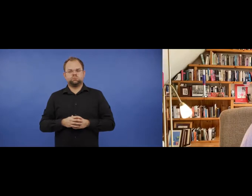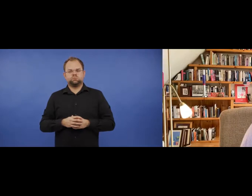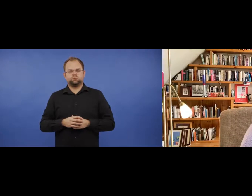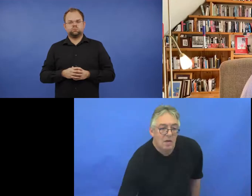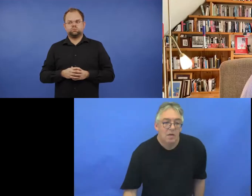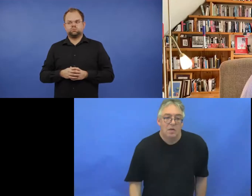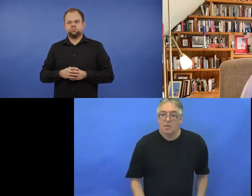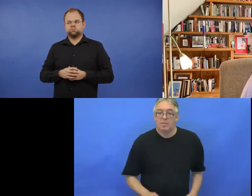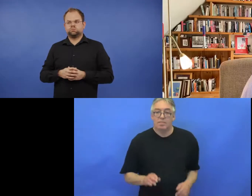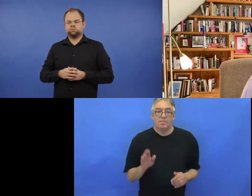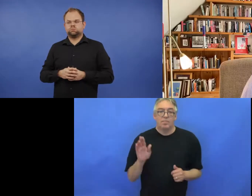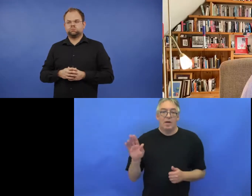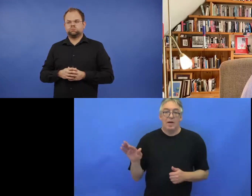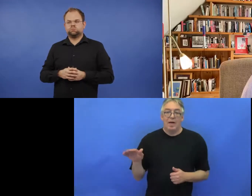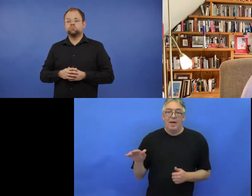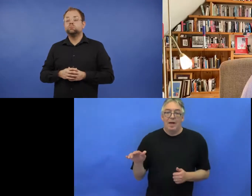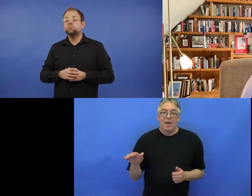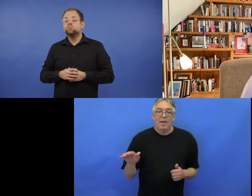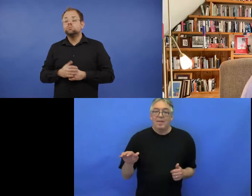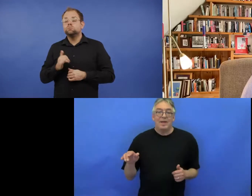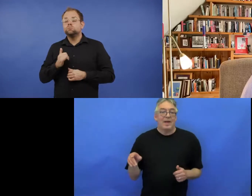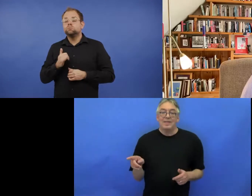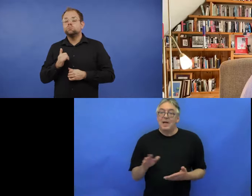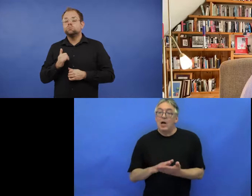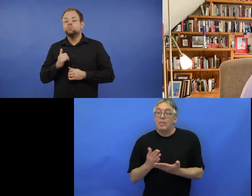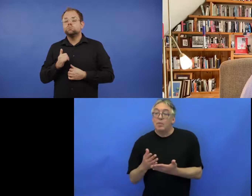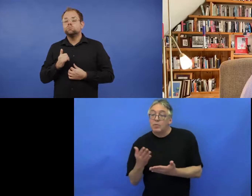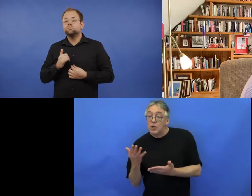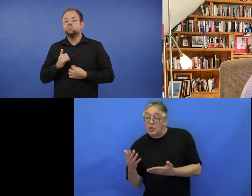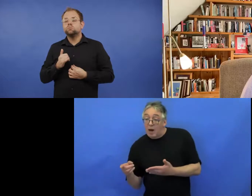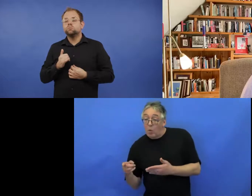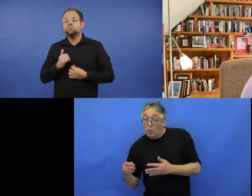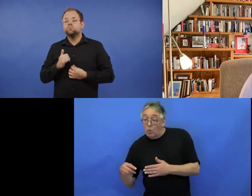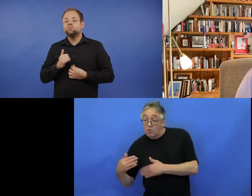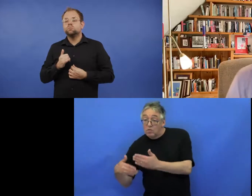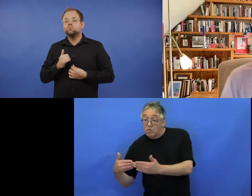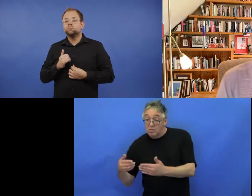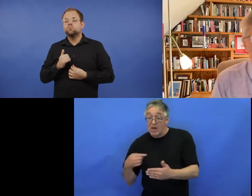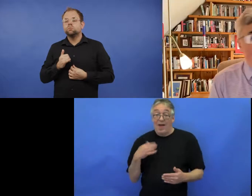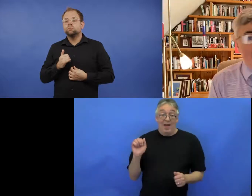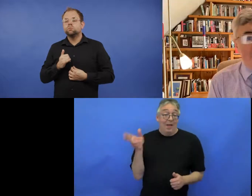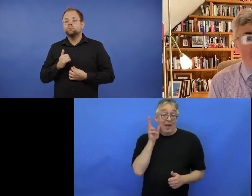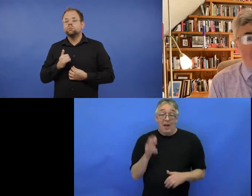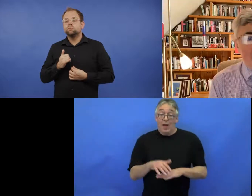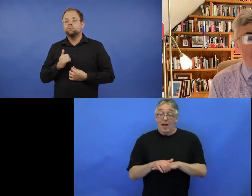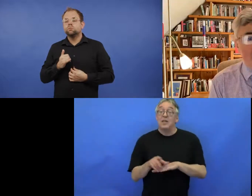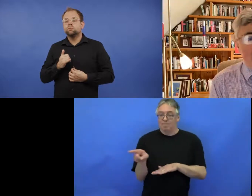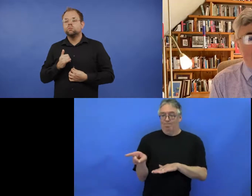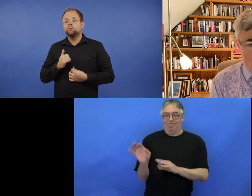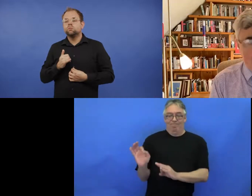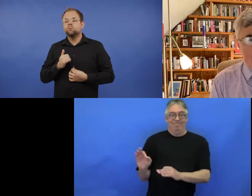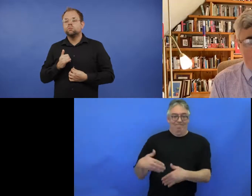We found that lots of people there with disabilities, and we all came together and we had a